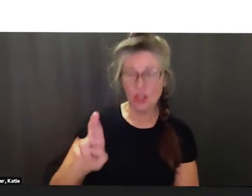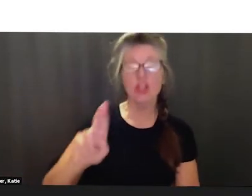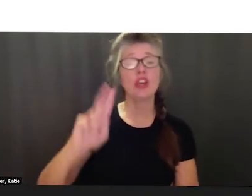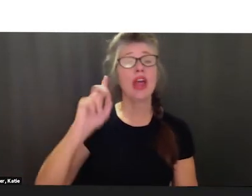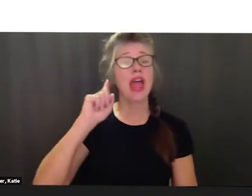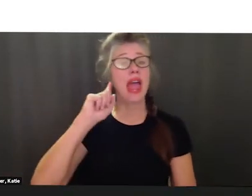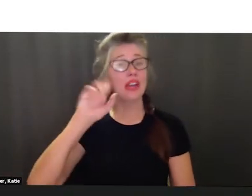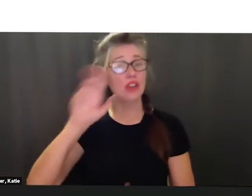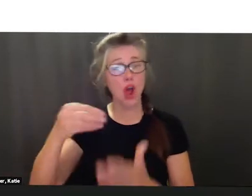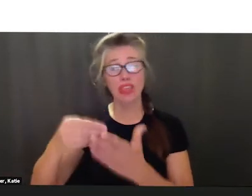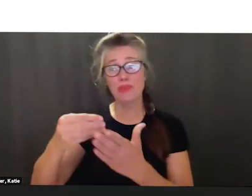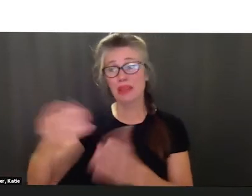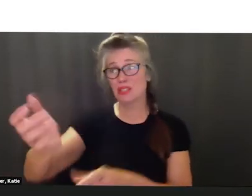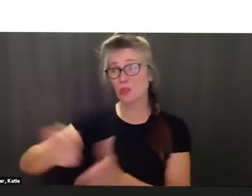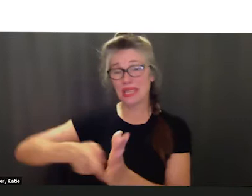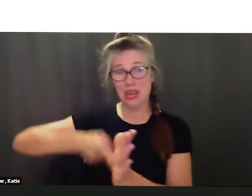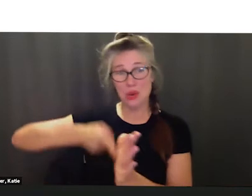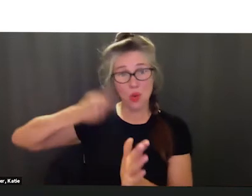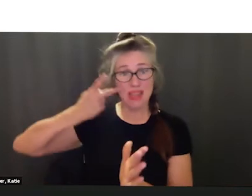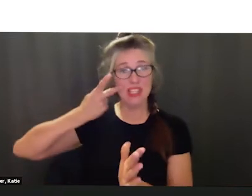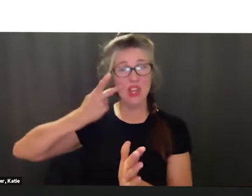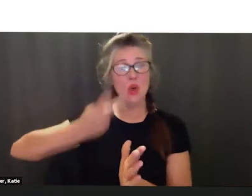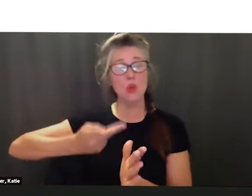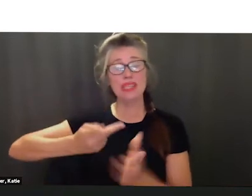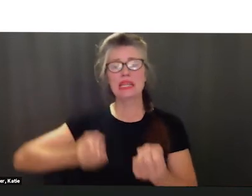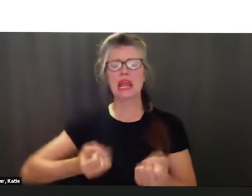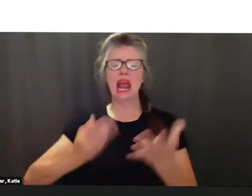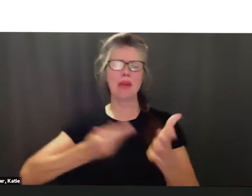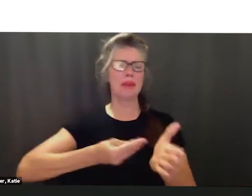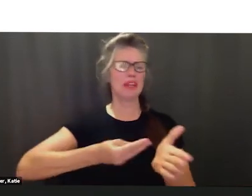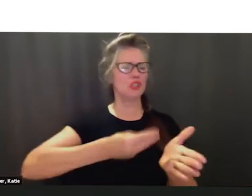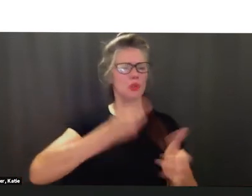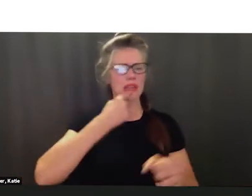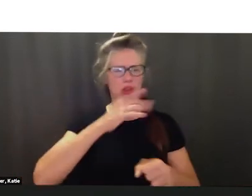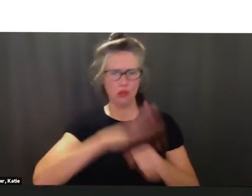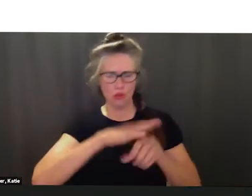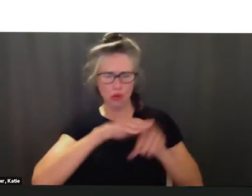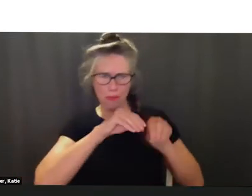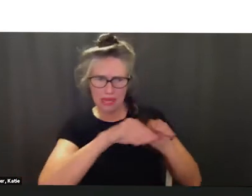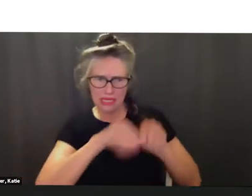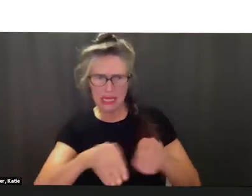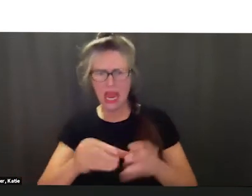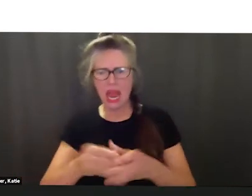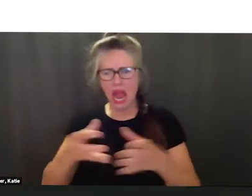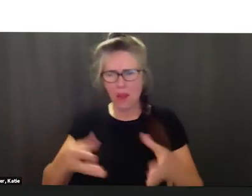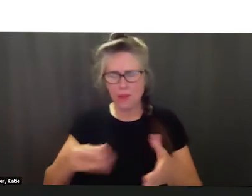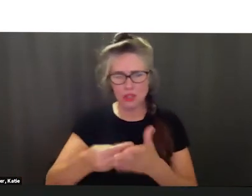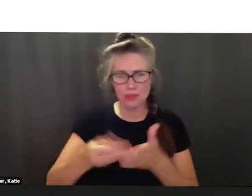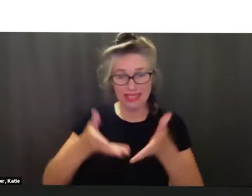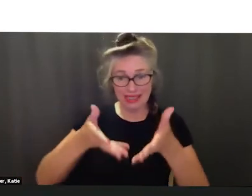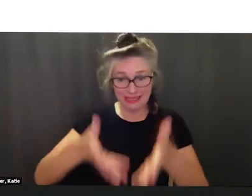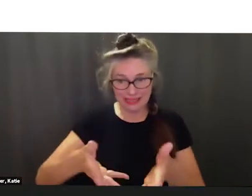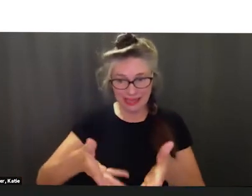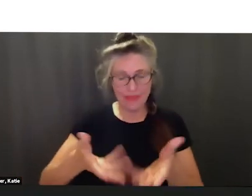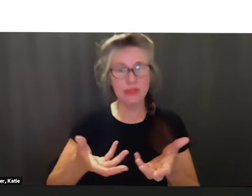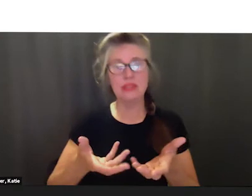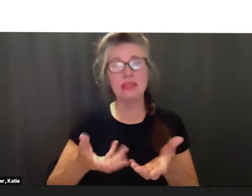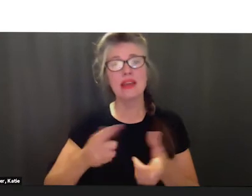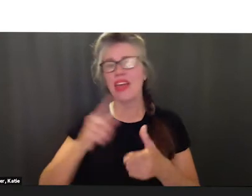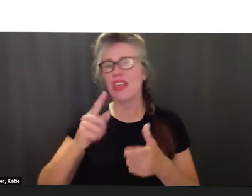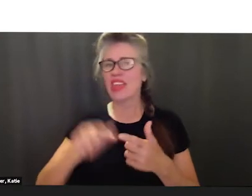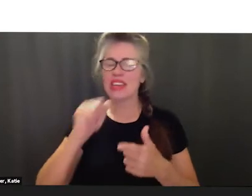can see, okay, this is how much we've committed, this is how much is left, so that we are not